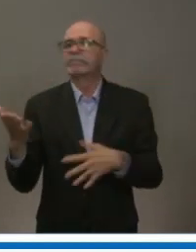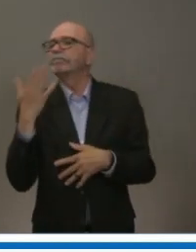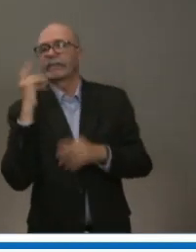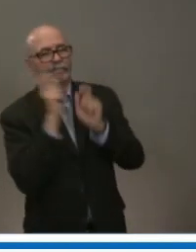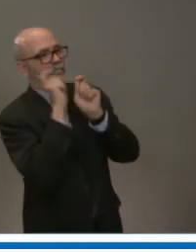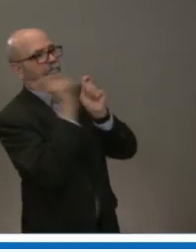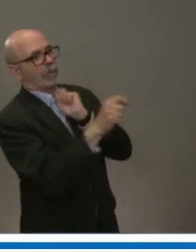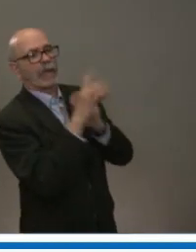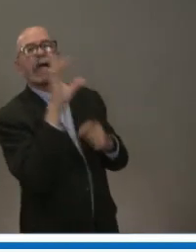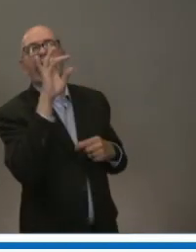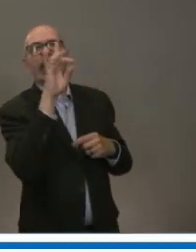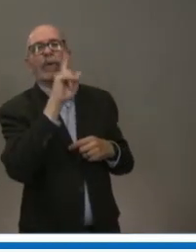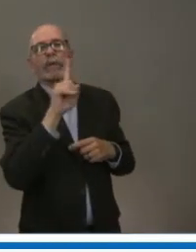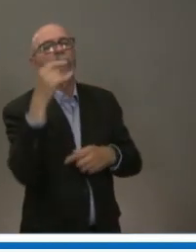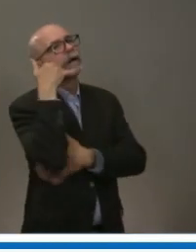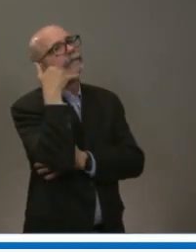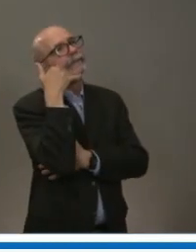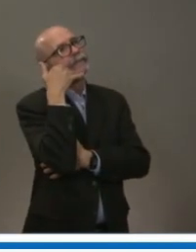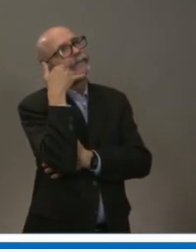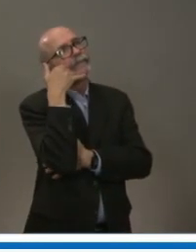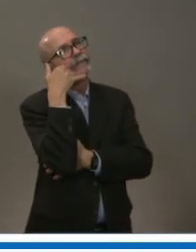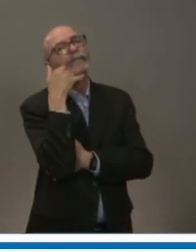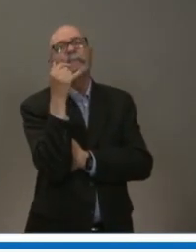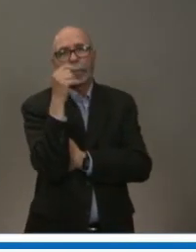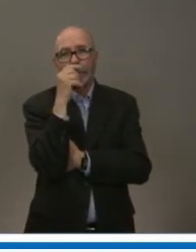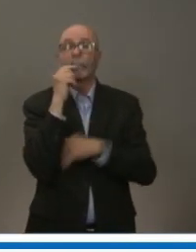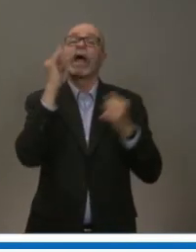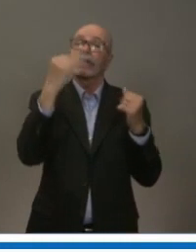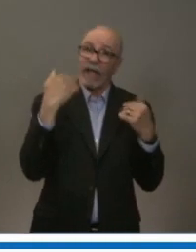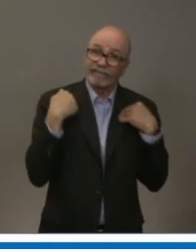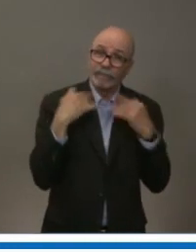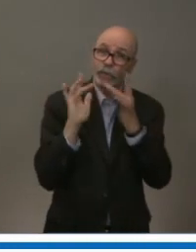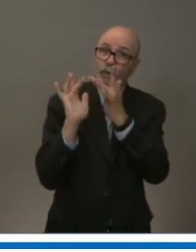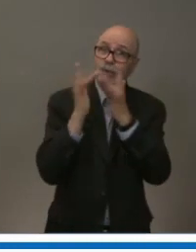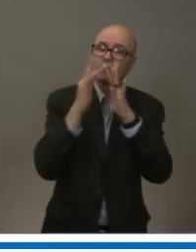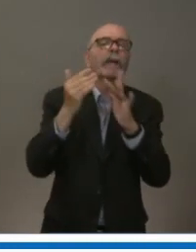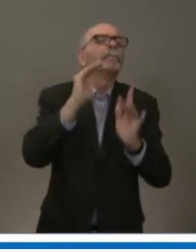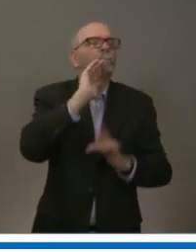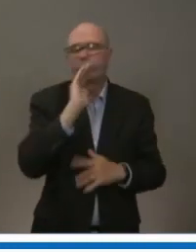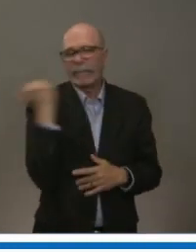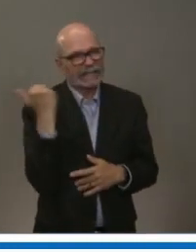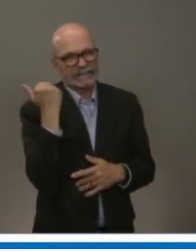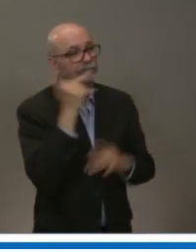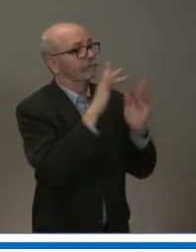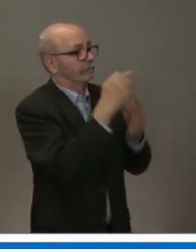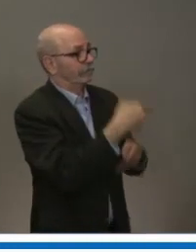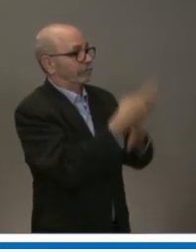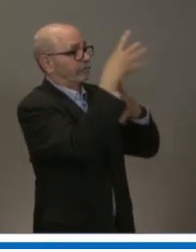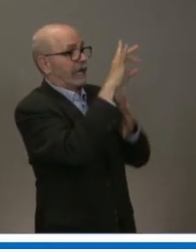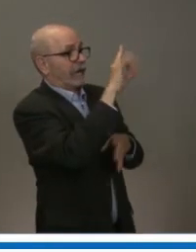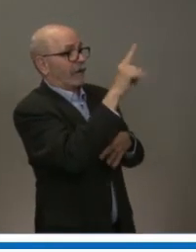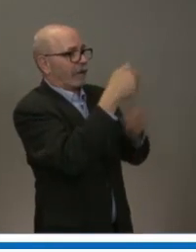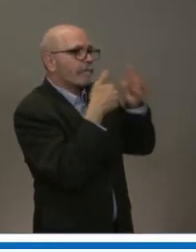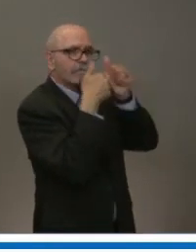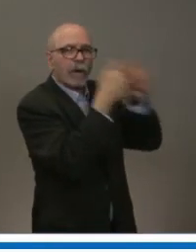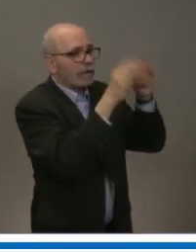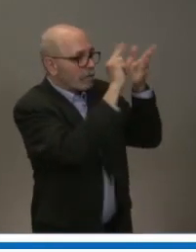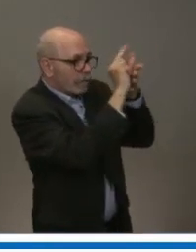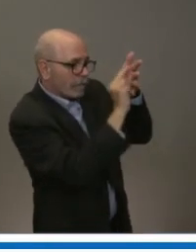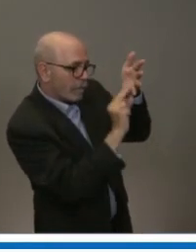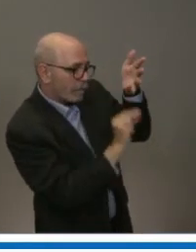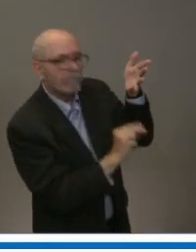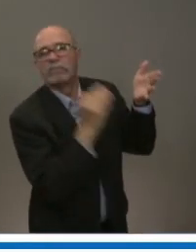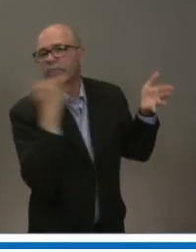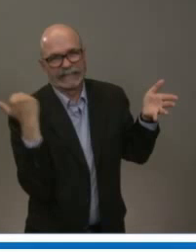as you've heard me talk about, we've substantially built our capacity in the lab. We've built our capacity and the ability